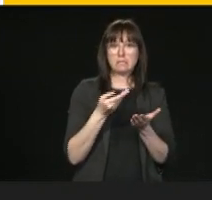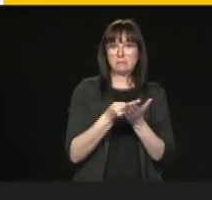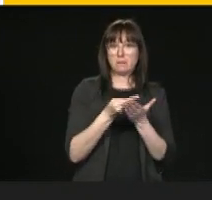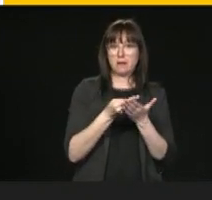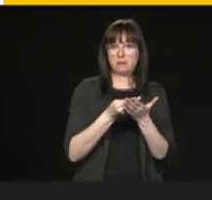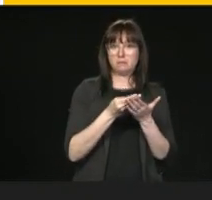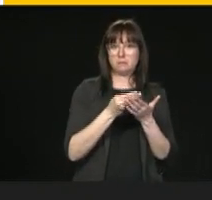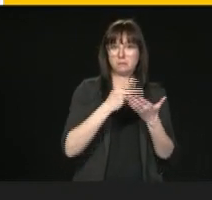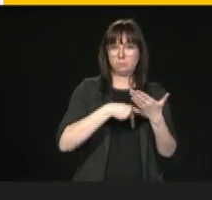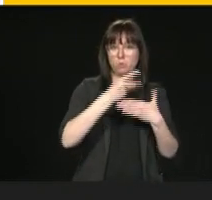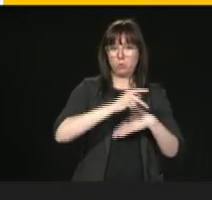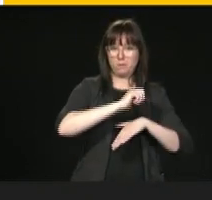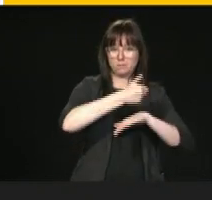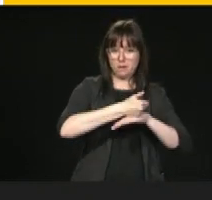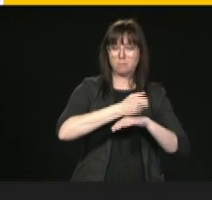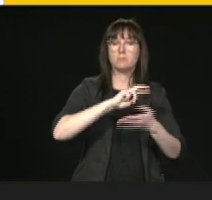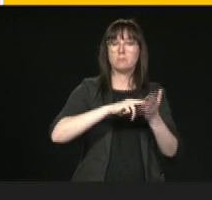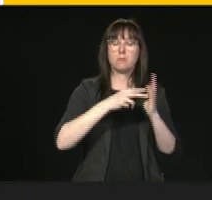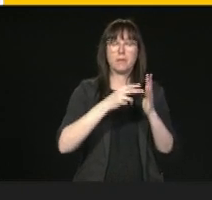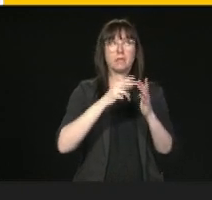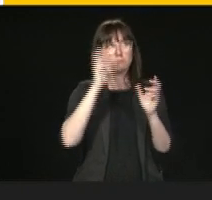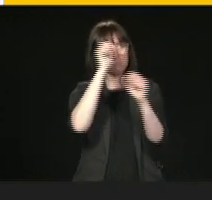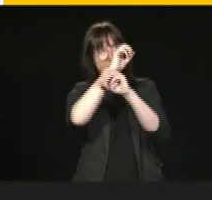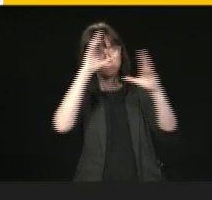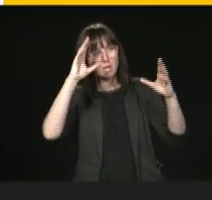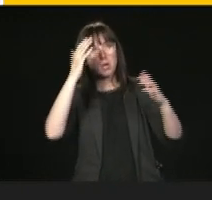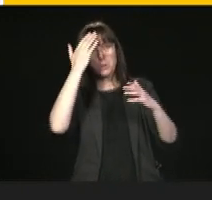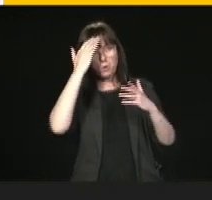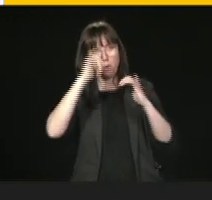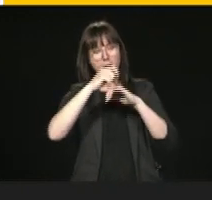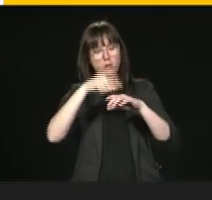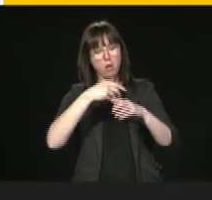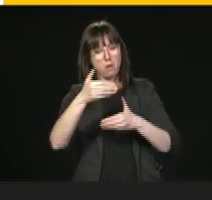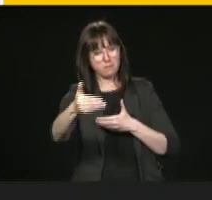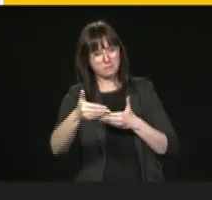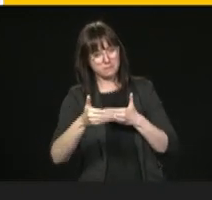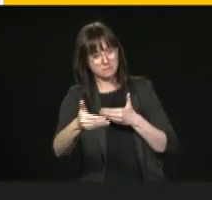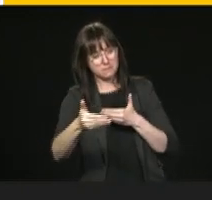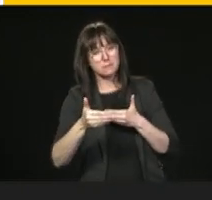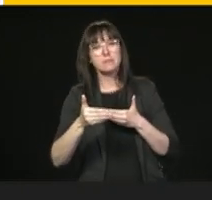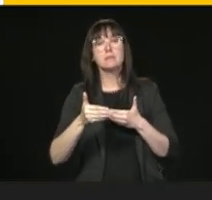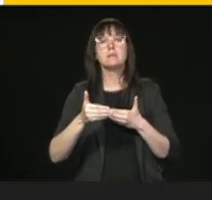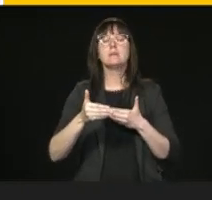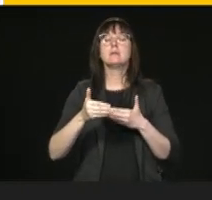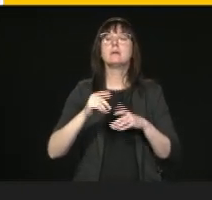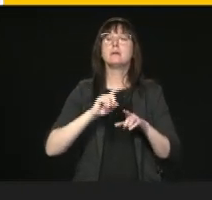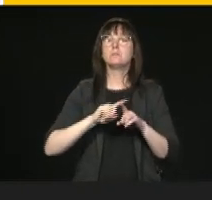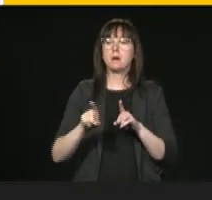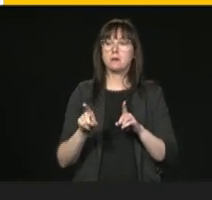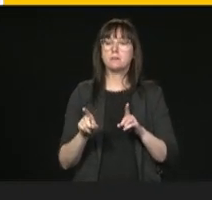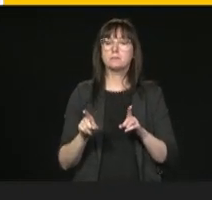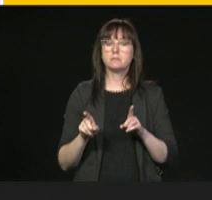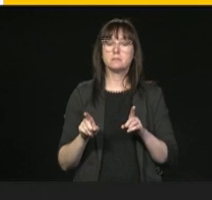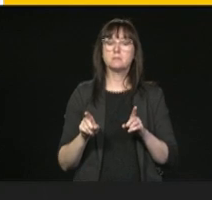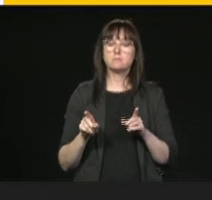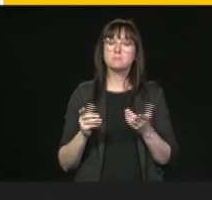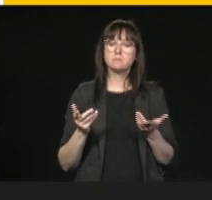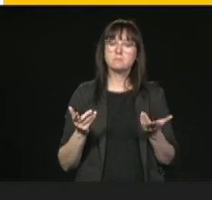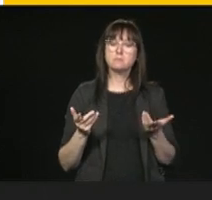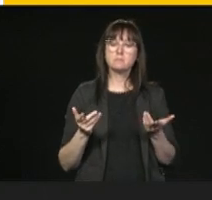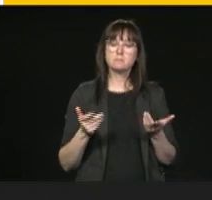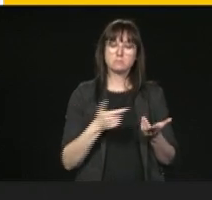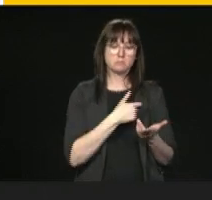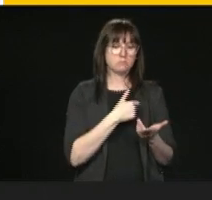course, as I said in answer to a previous question, we can ramp up any one of these programs if need